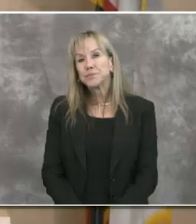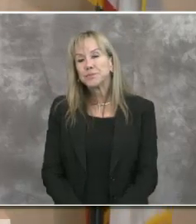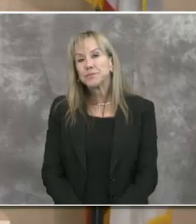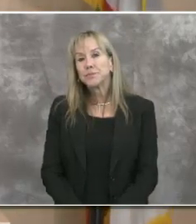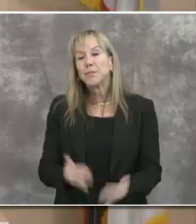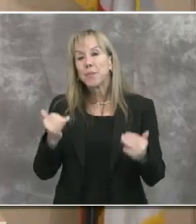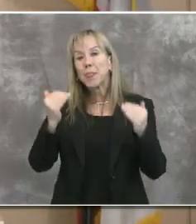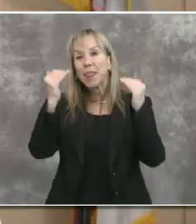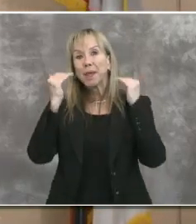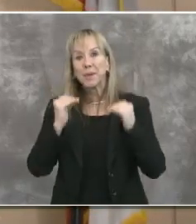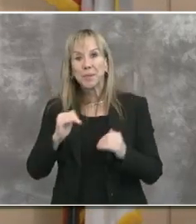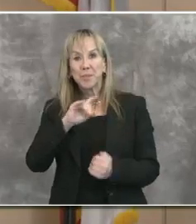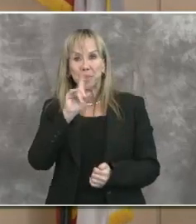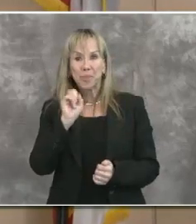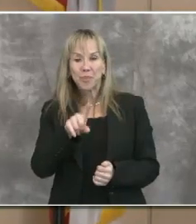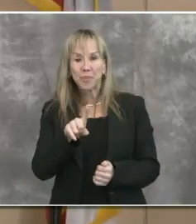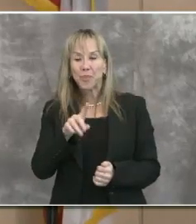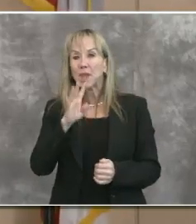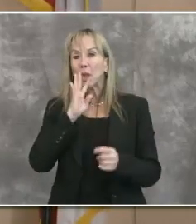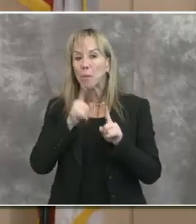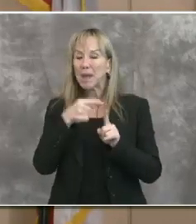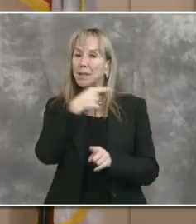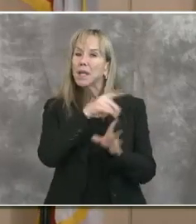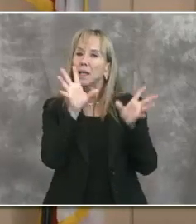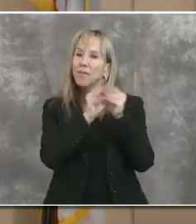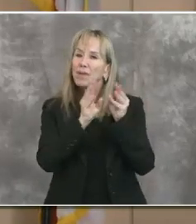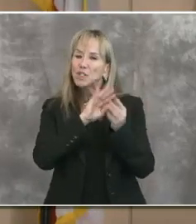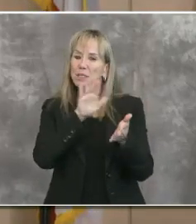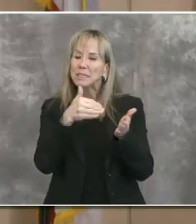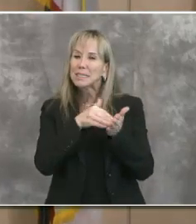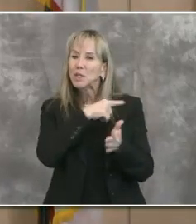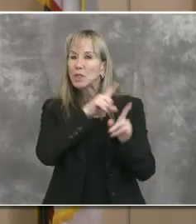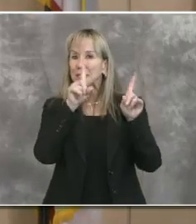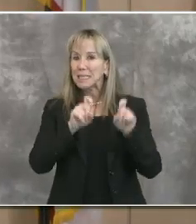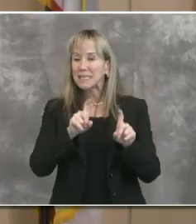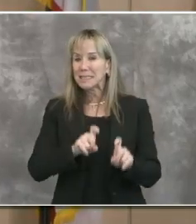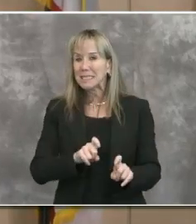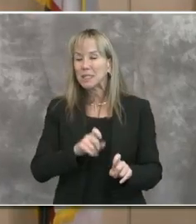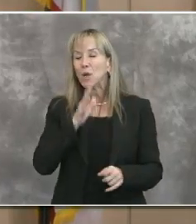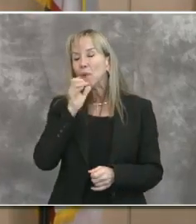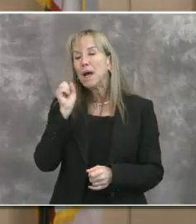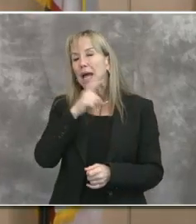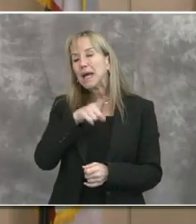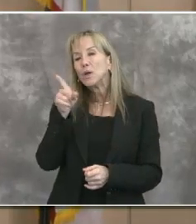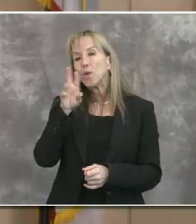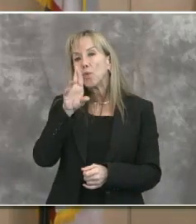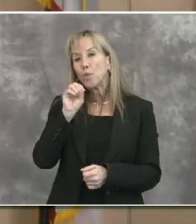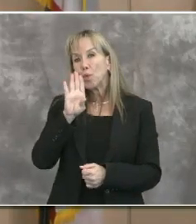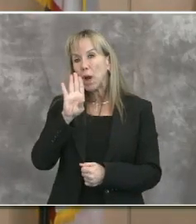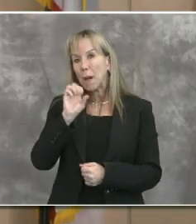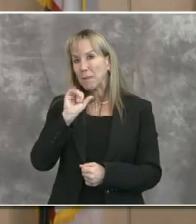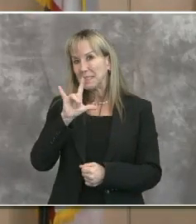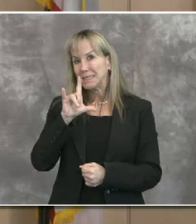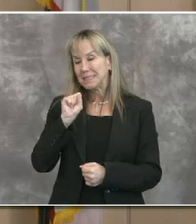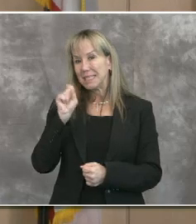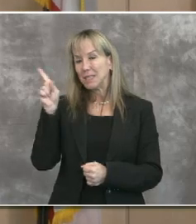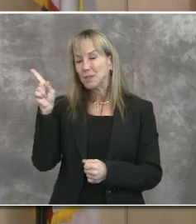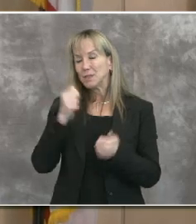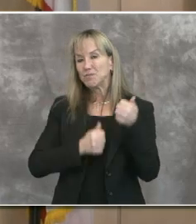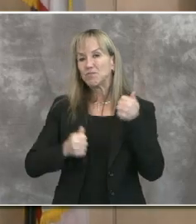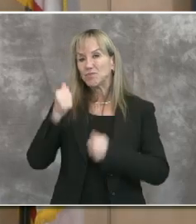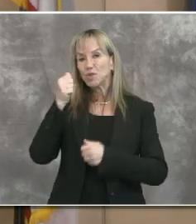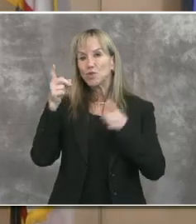This next question has to do with convention center testing, and we'll ask Rob Sills, the director of our medical operations center, to respond to